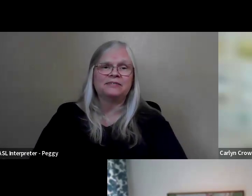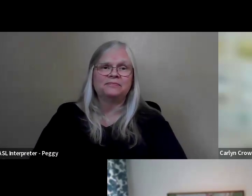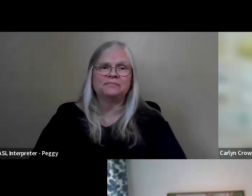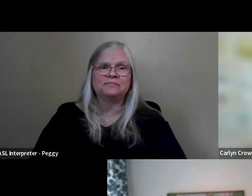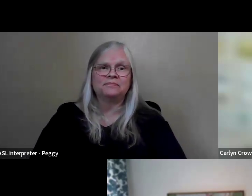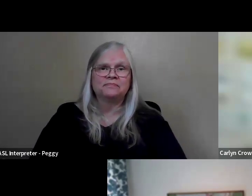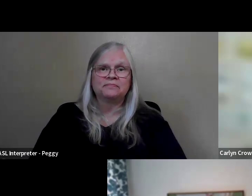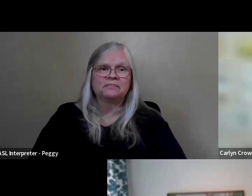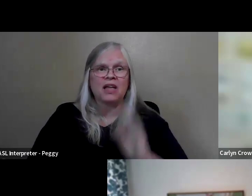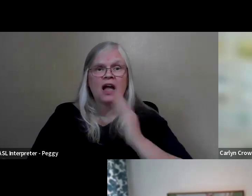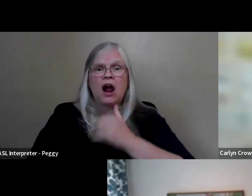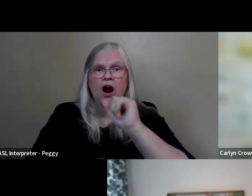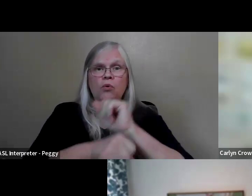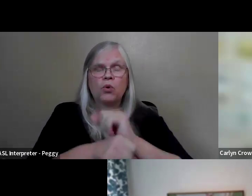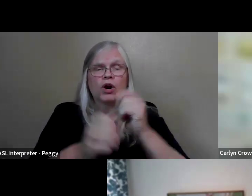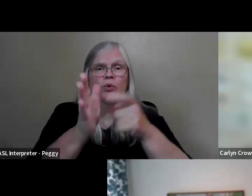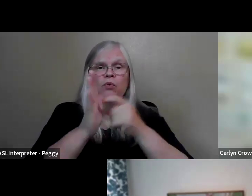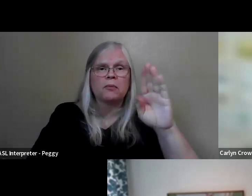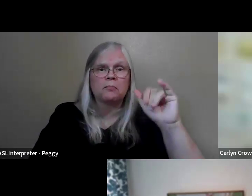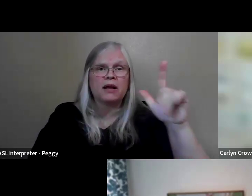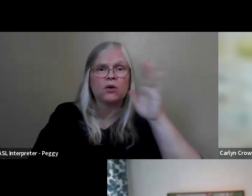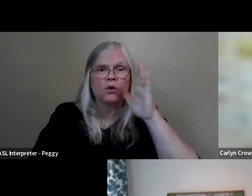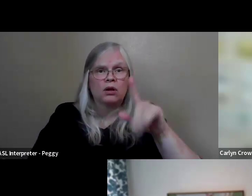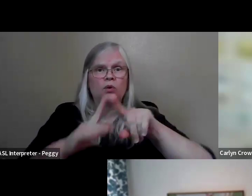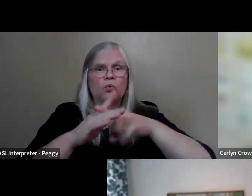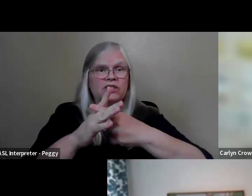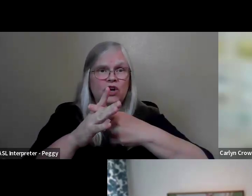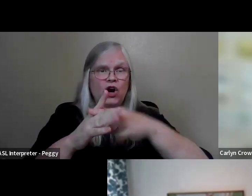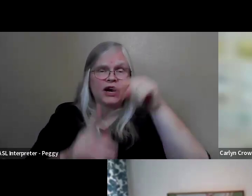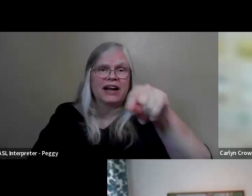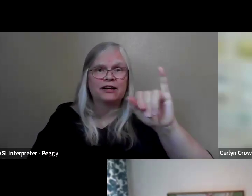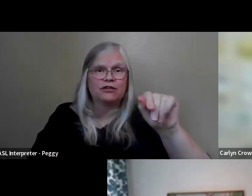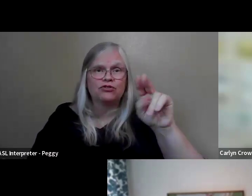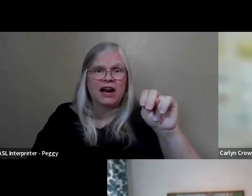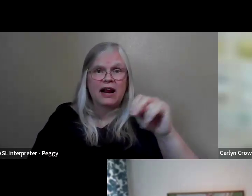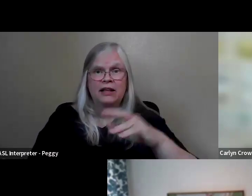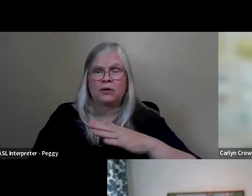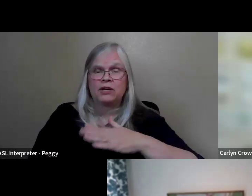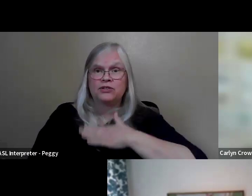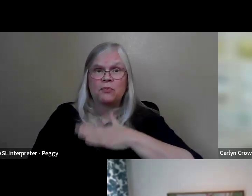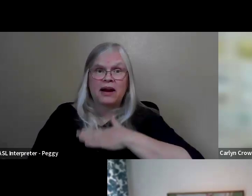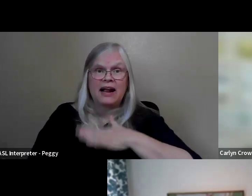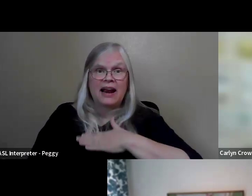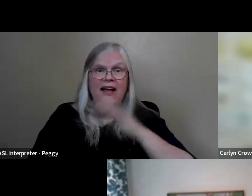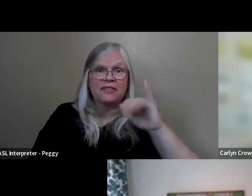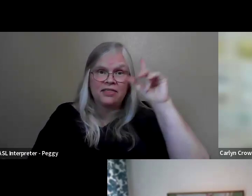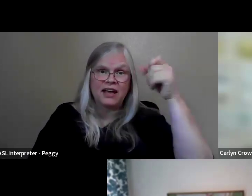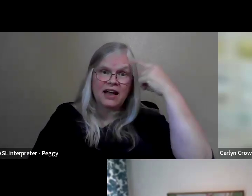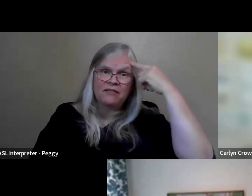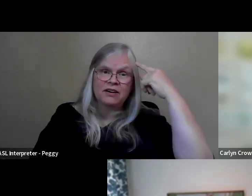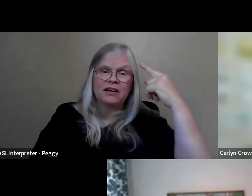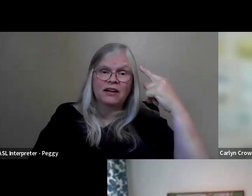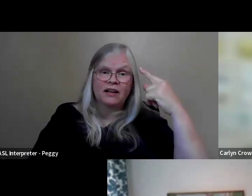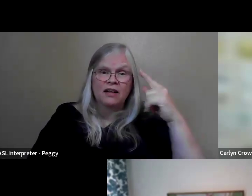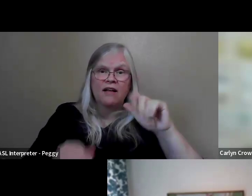our work requirement bill would have started in January, so we're kind of glad that the governor decided to